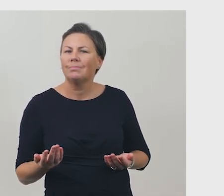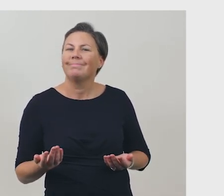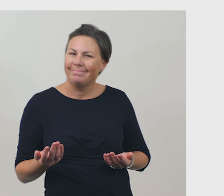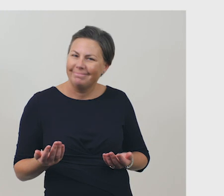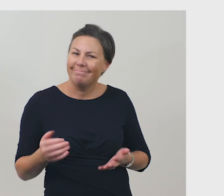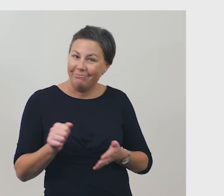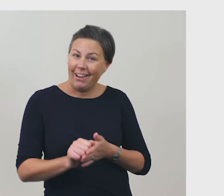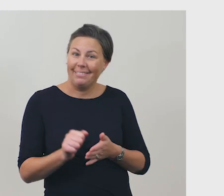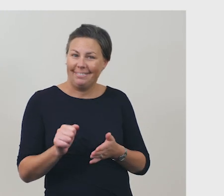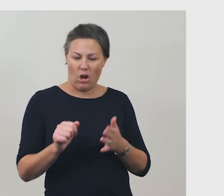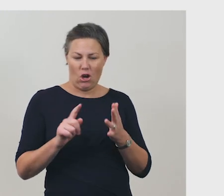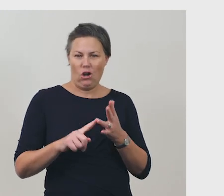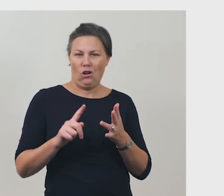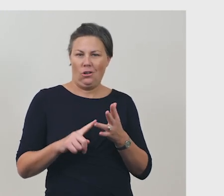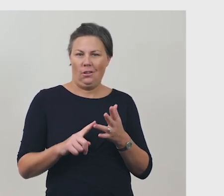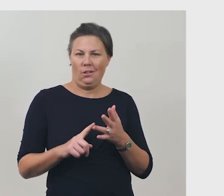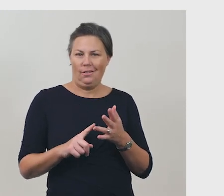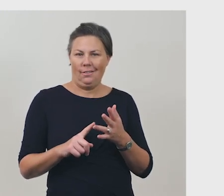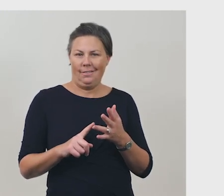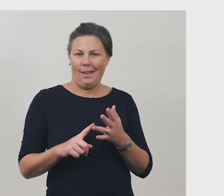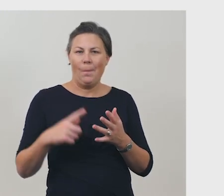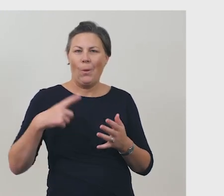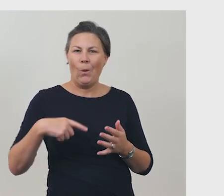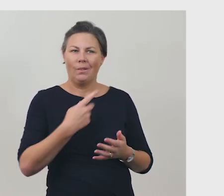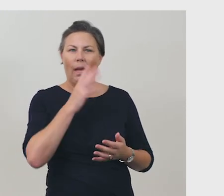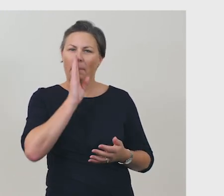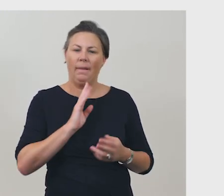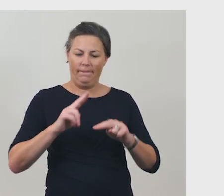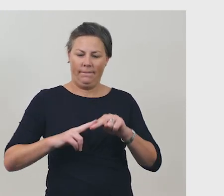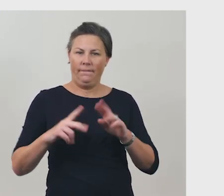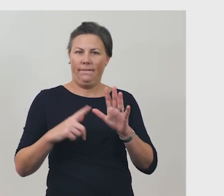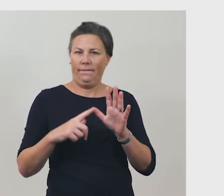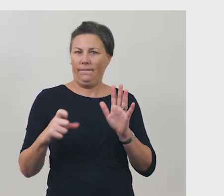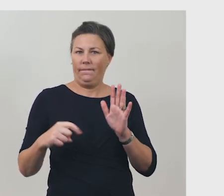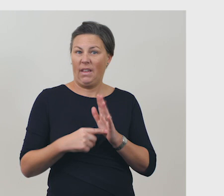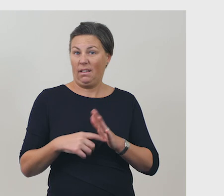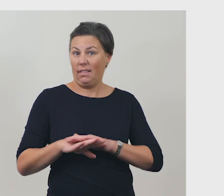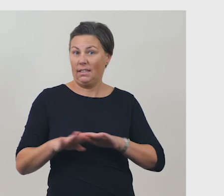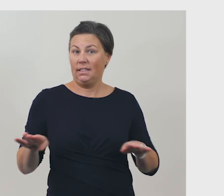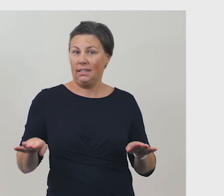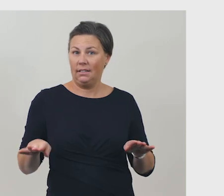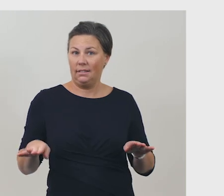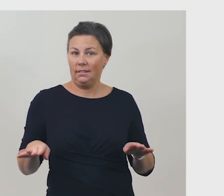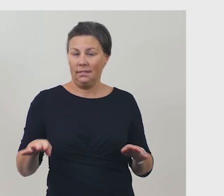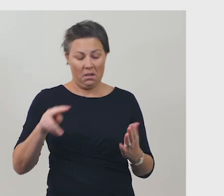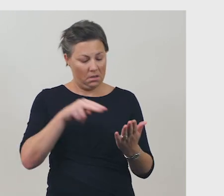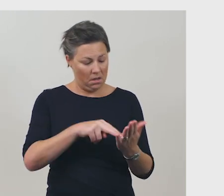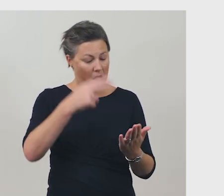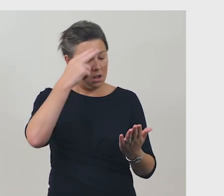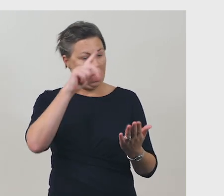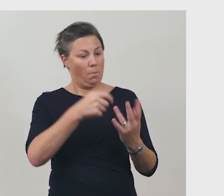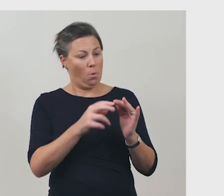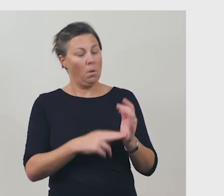That's right. It's an example of objective language because it is factual information letting the reader know that their name is